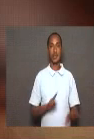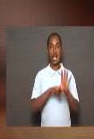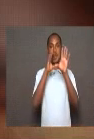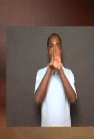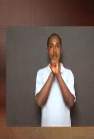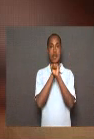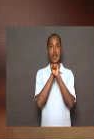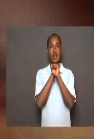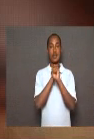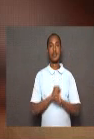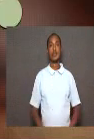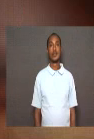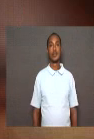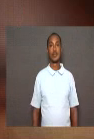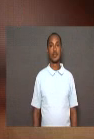Time's up.